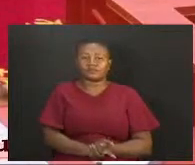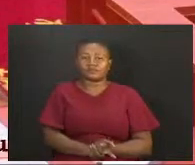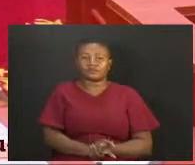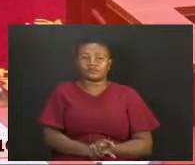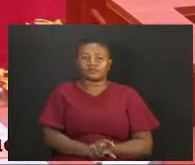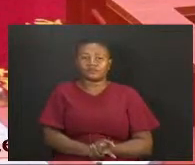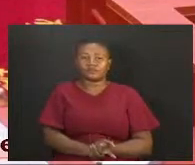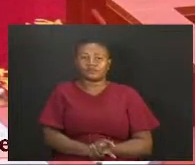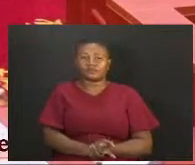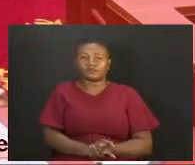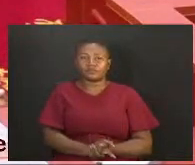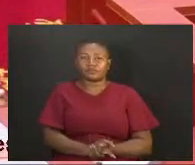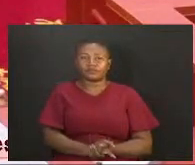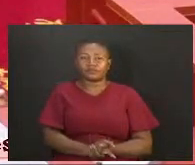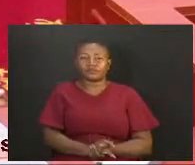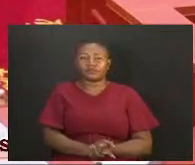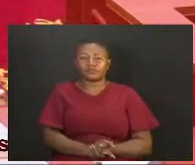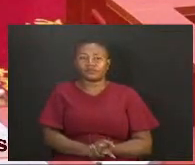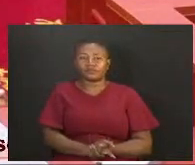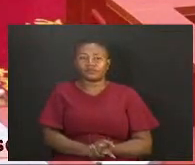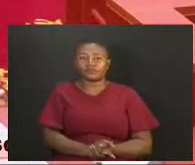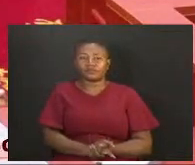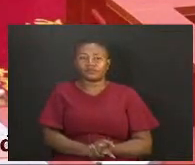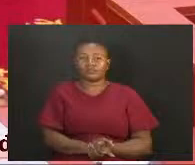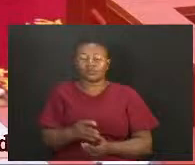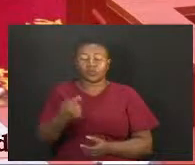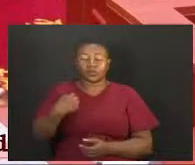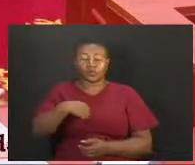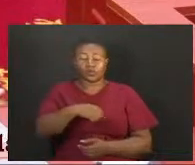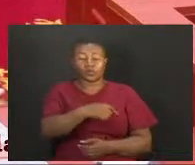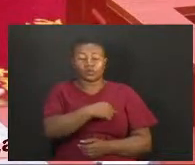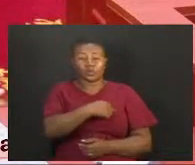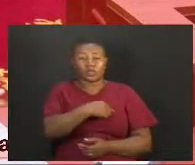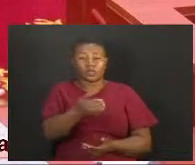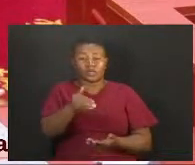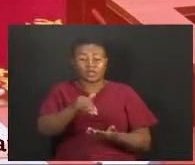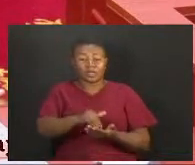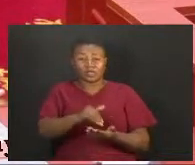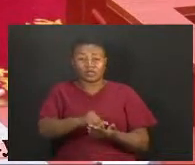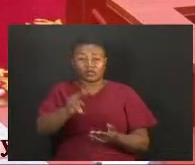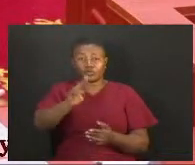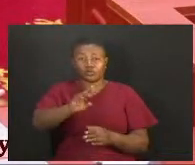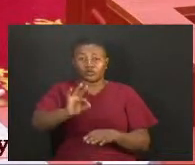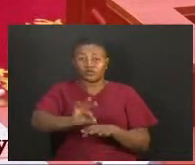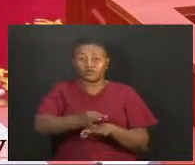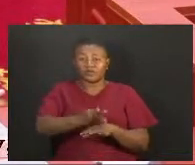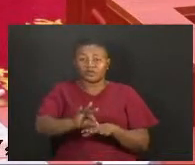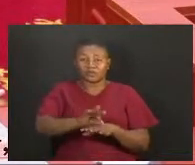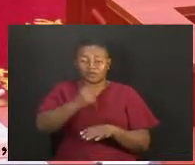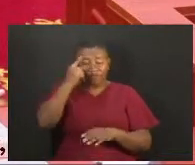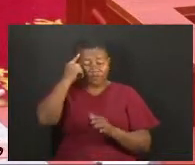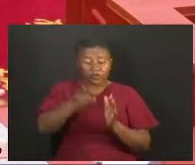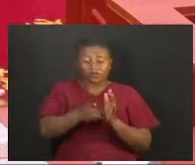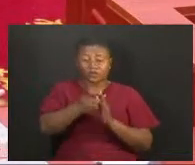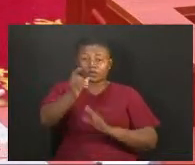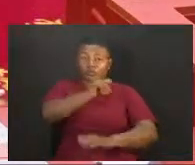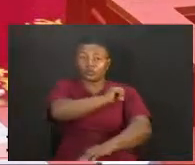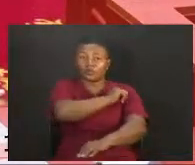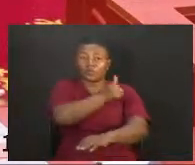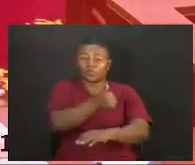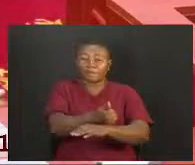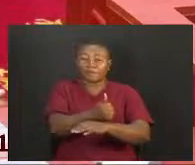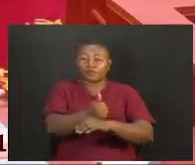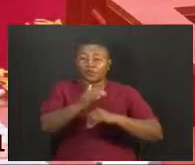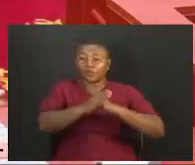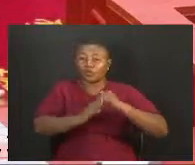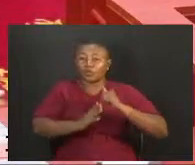Speaker, we will reassign the functions of development authorities such as Coastal